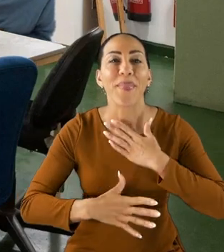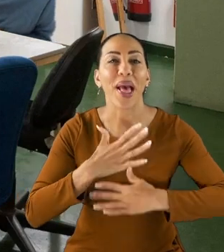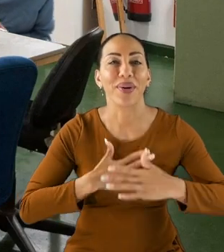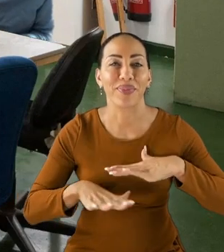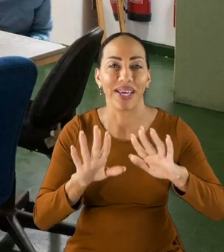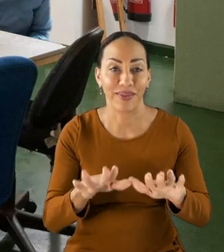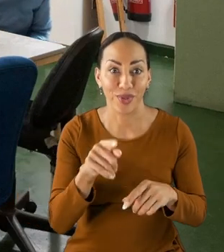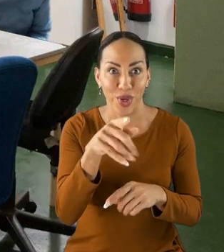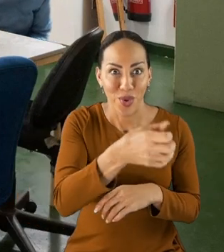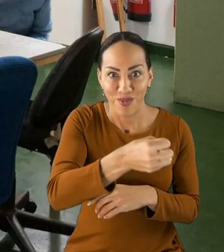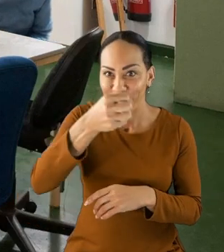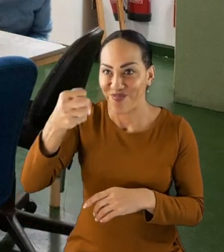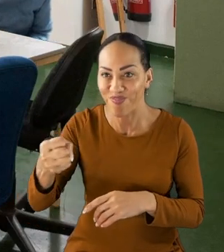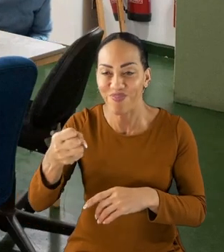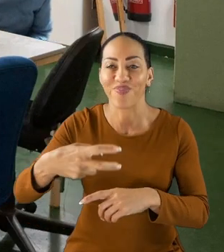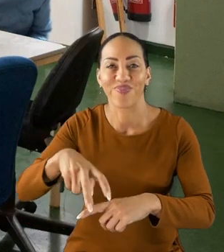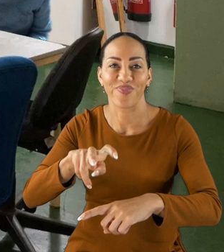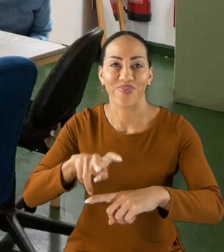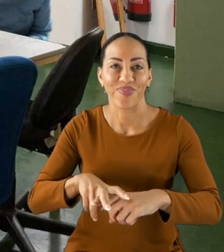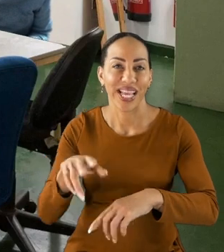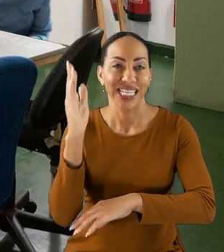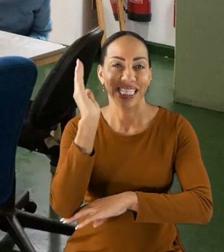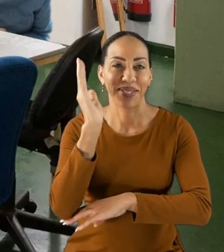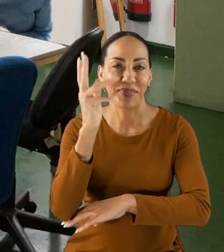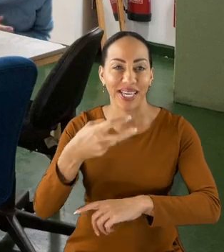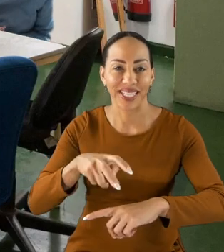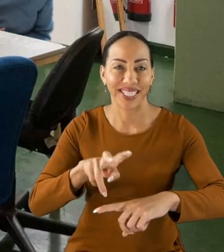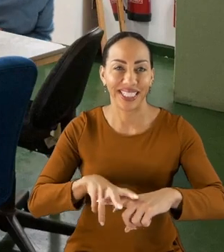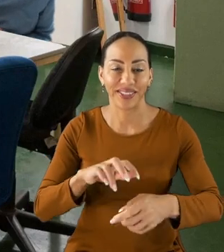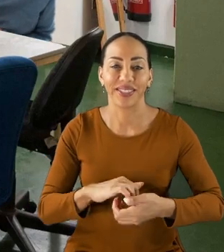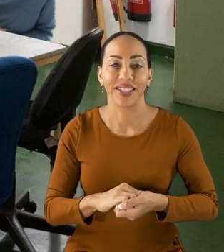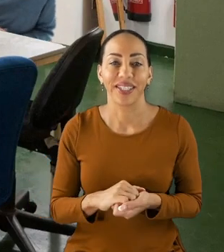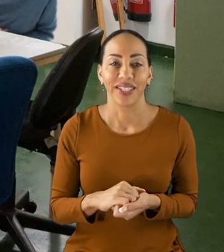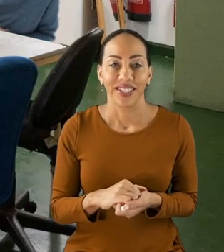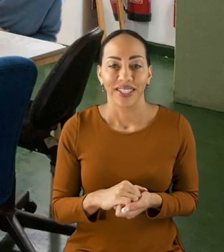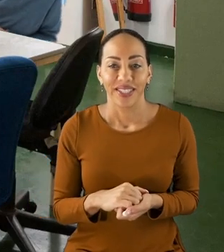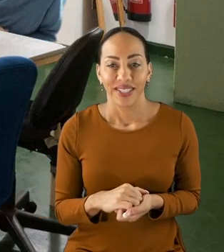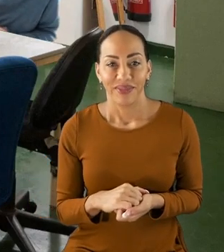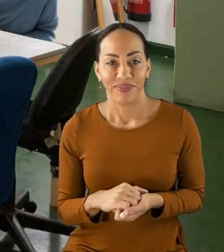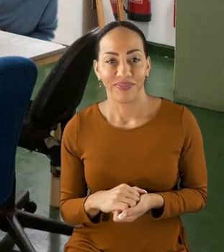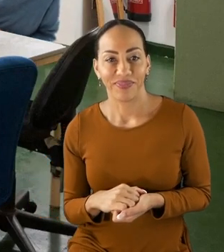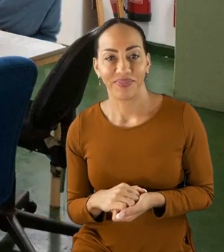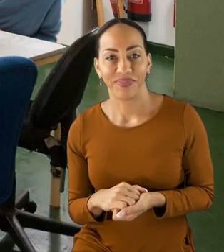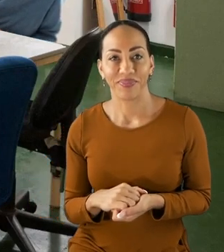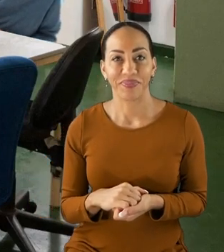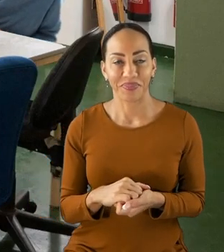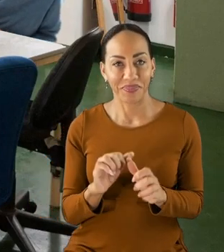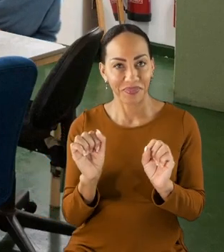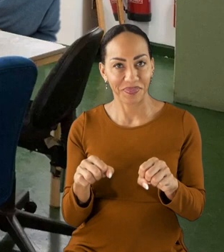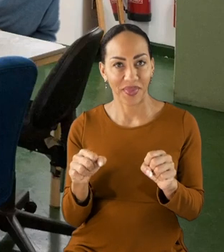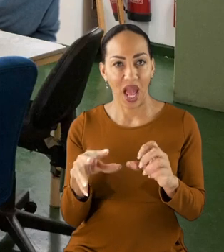the speaker's seat, if that's okay. Yep, I'm just working out how to get my slides to